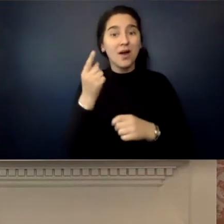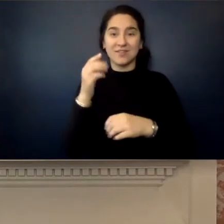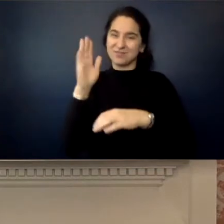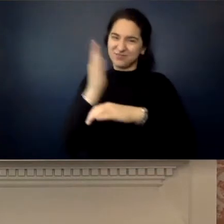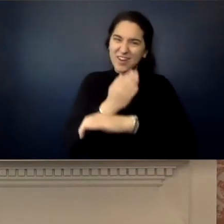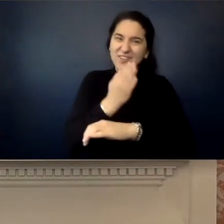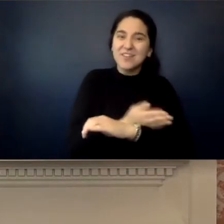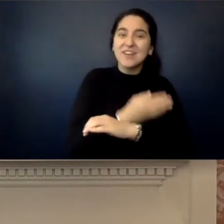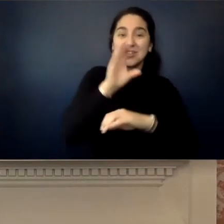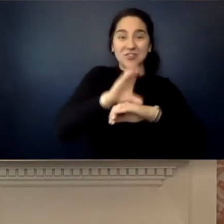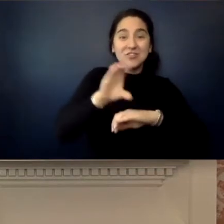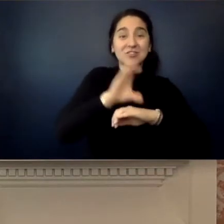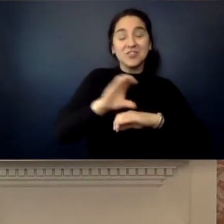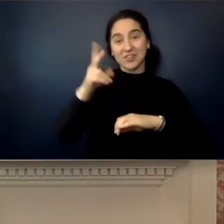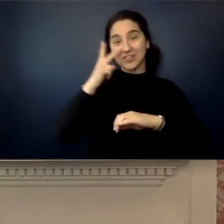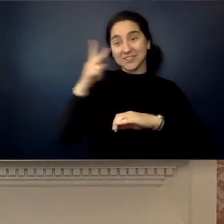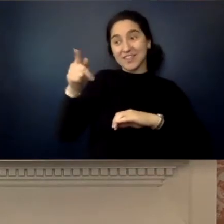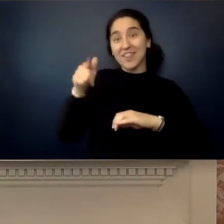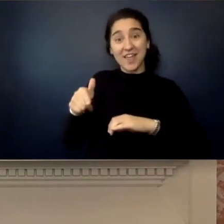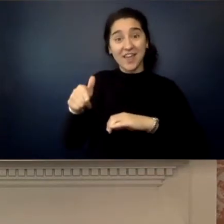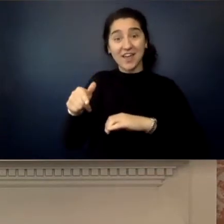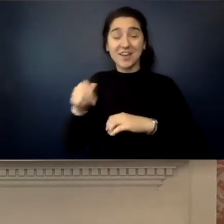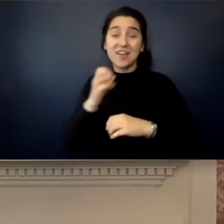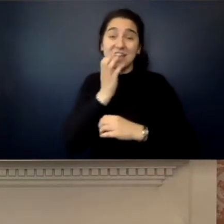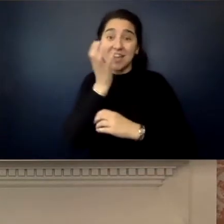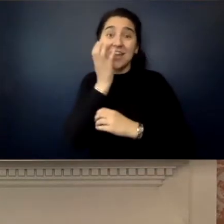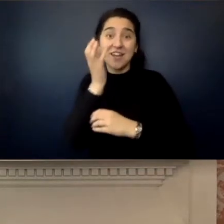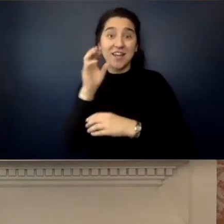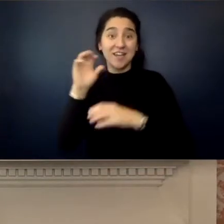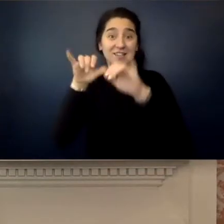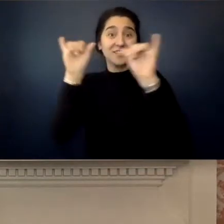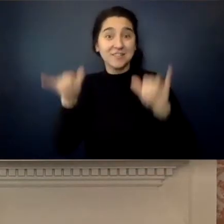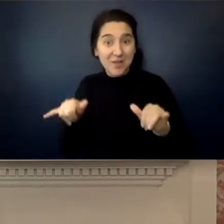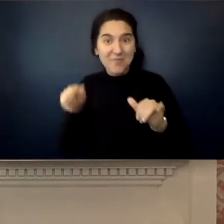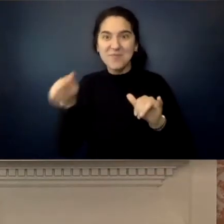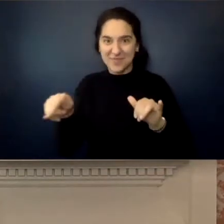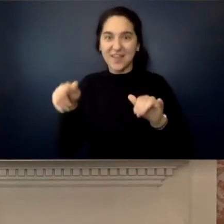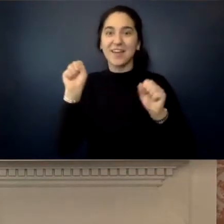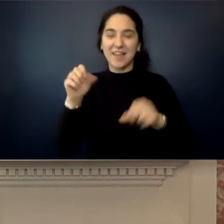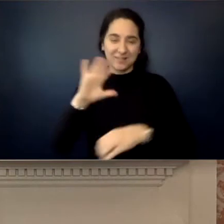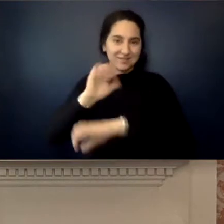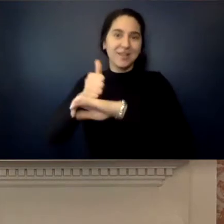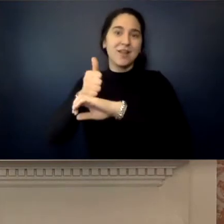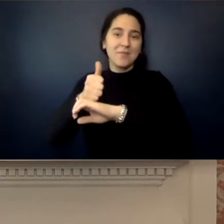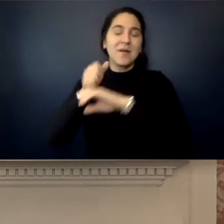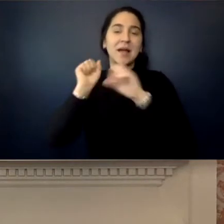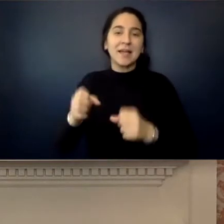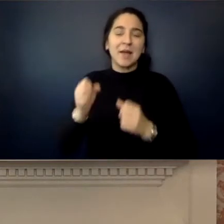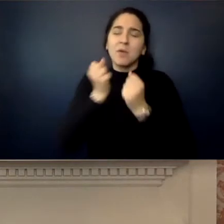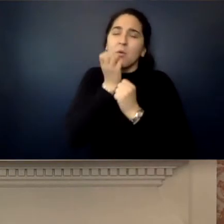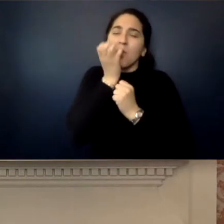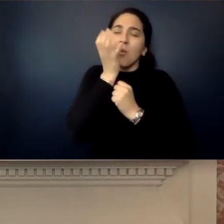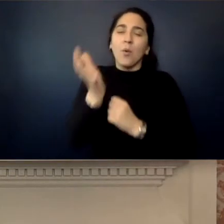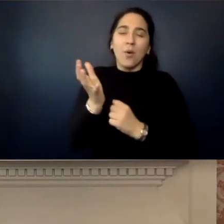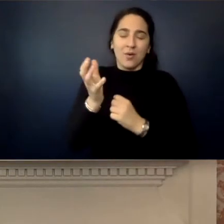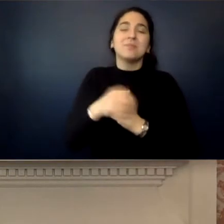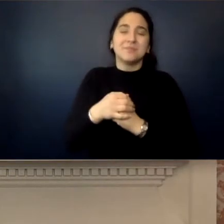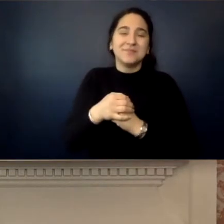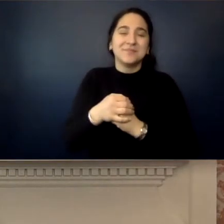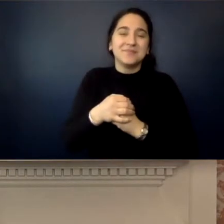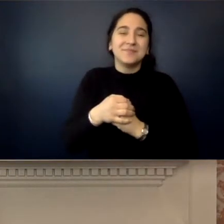that we will be undergoing some extensive renovations of our very antique heating system so that we will be able to